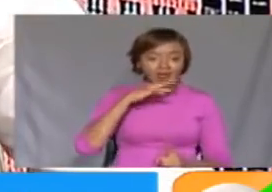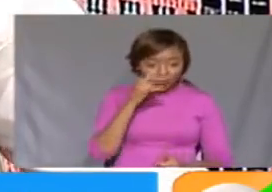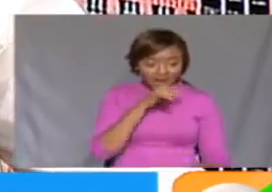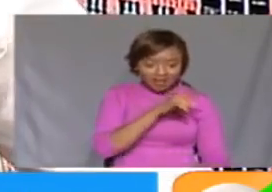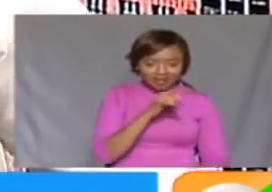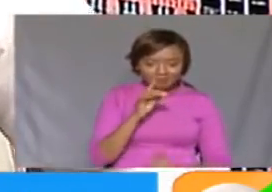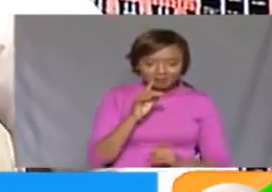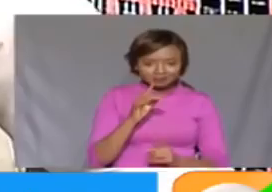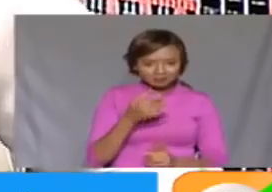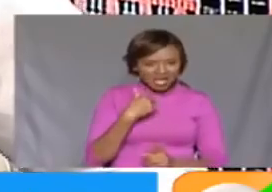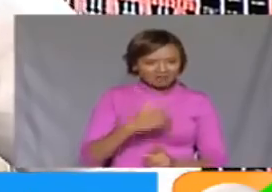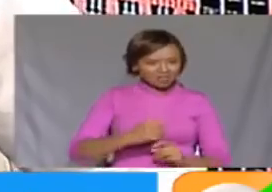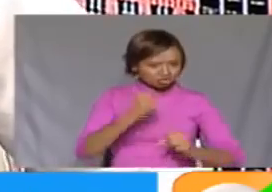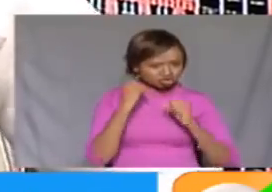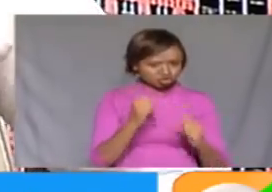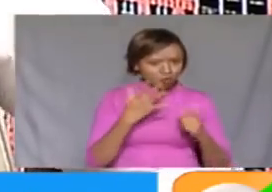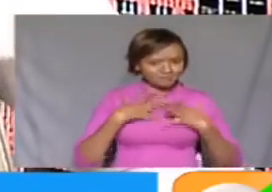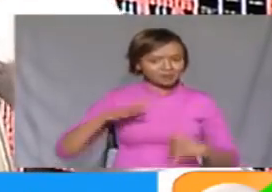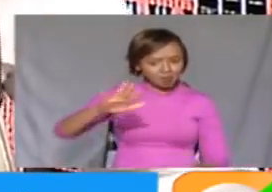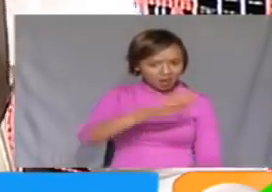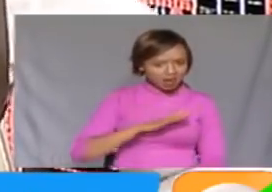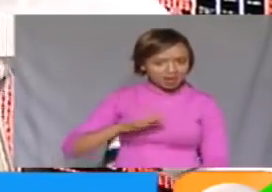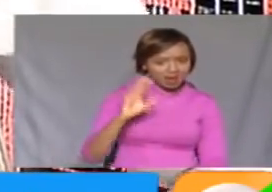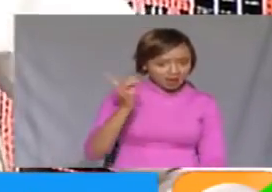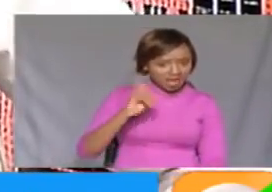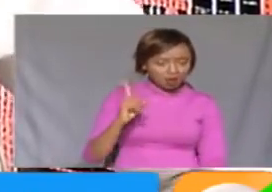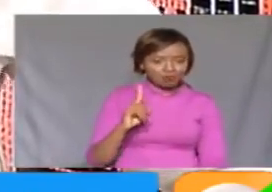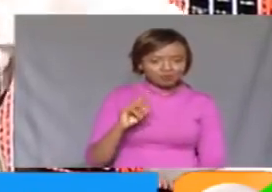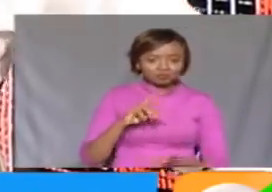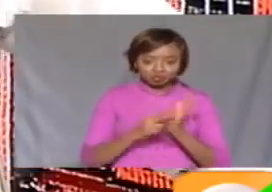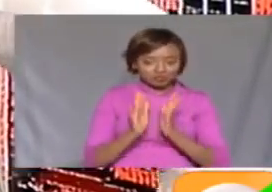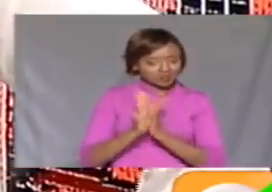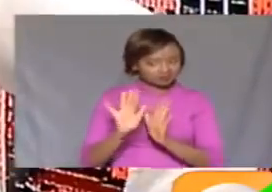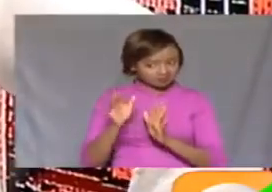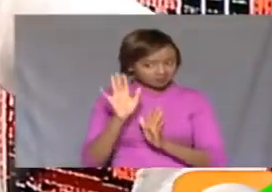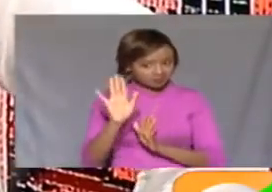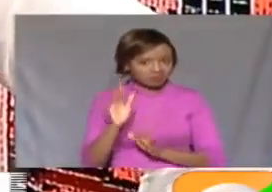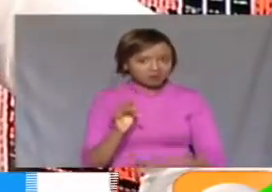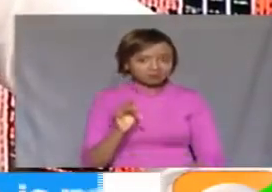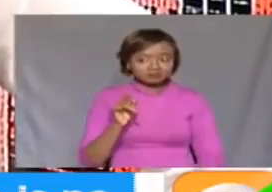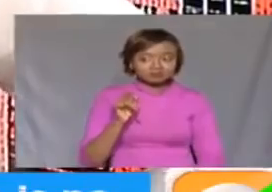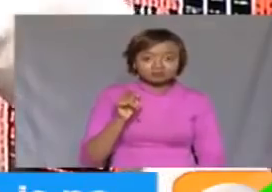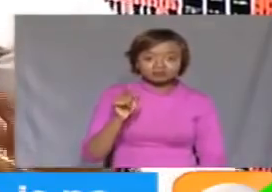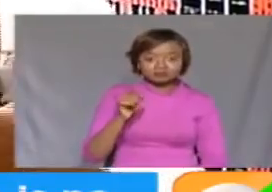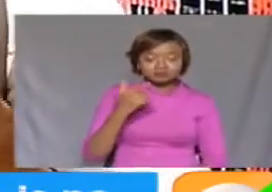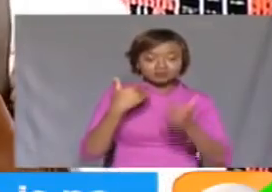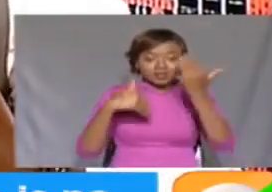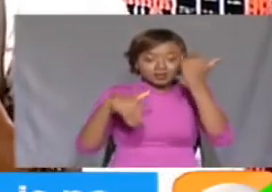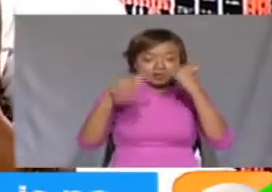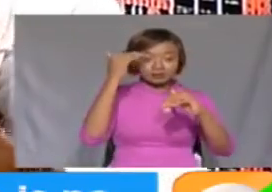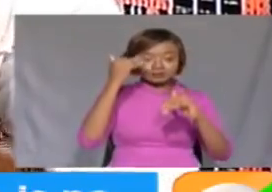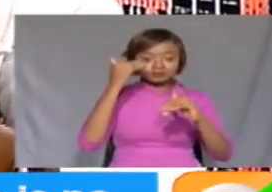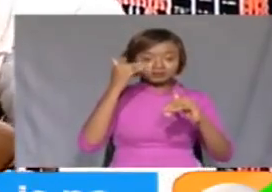a serious constituency in Nairobi. Mm-hmm. We ought to give it to him. His career basically rests